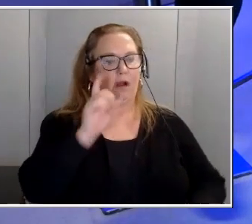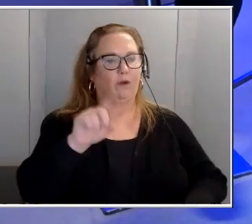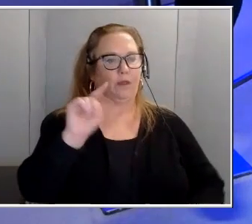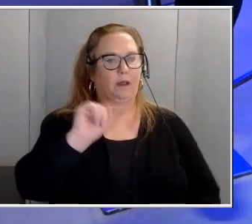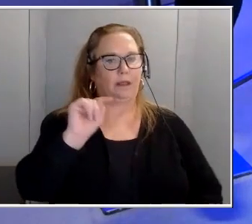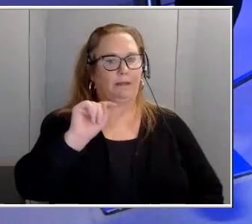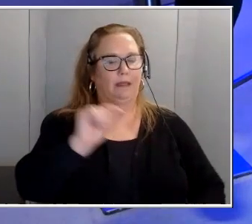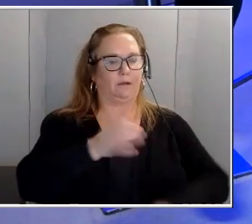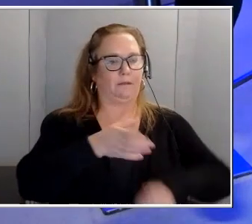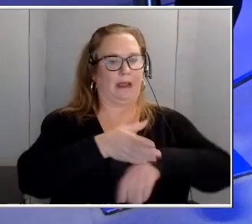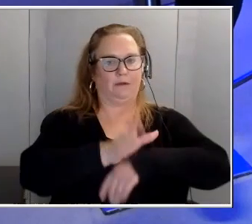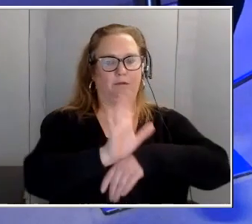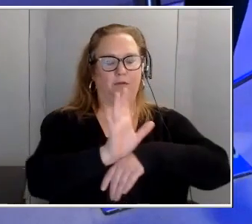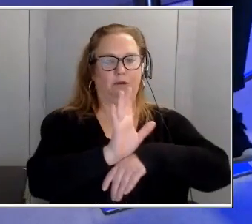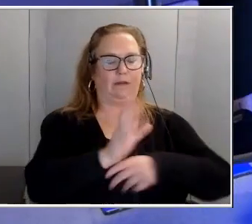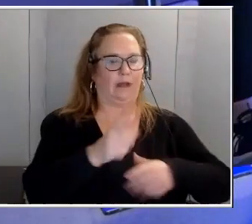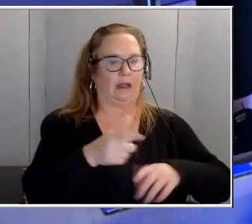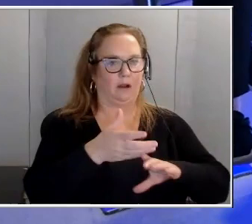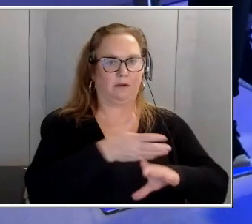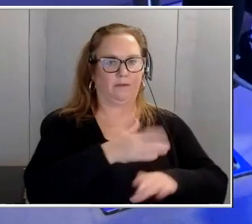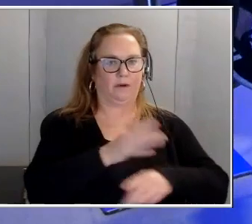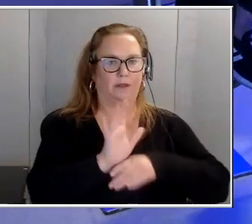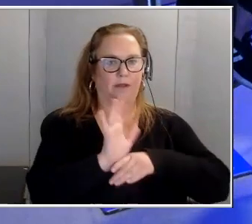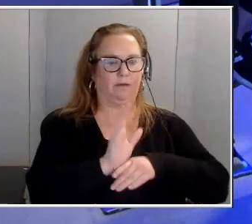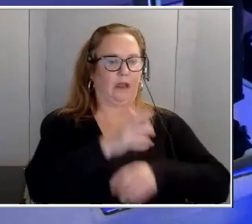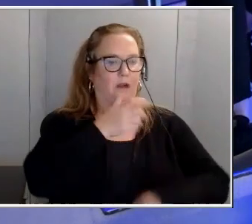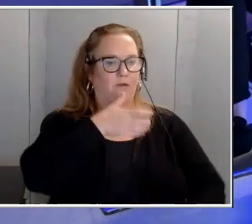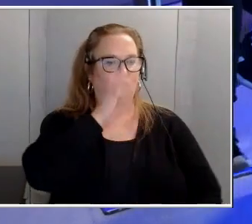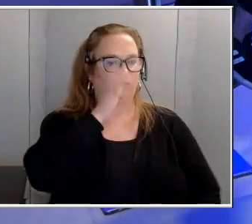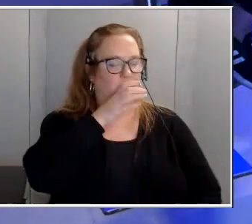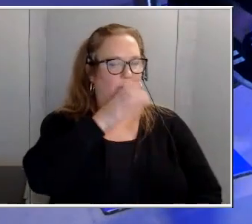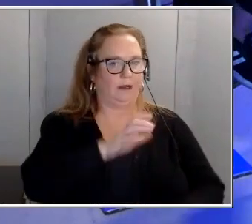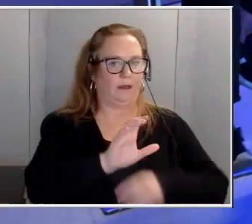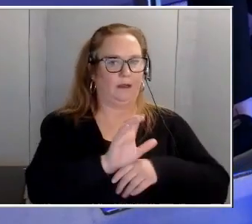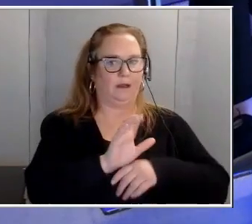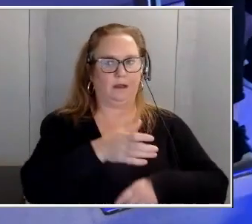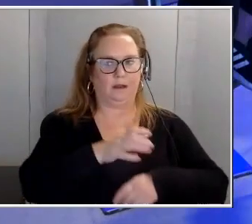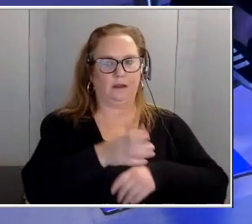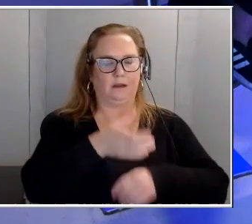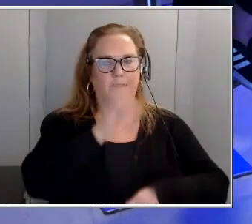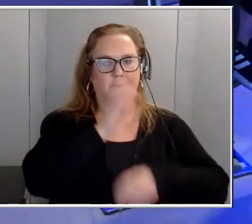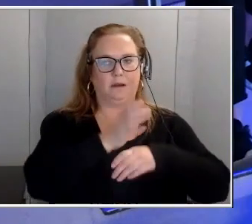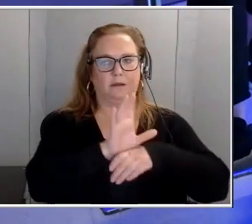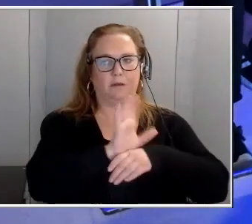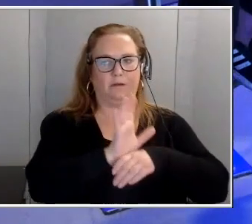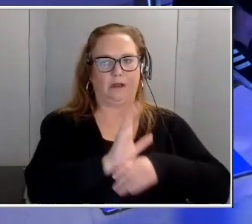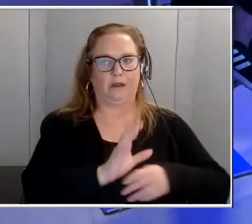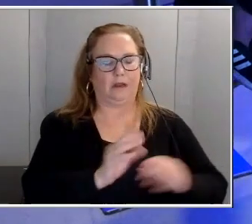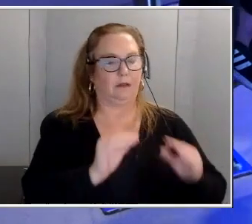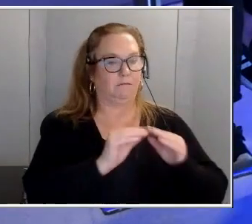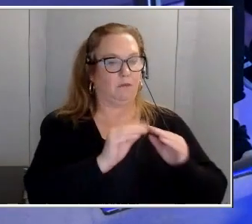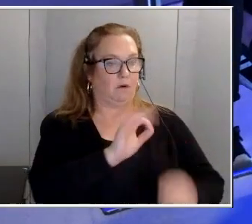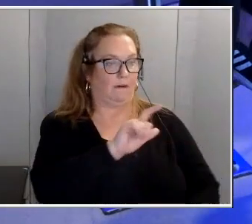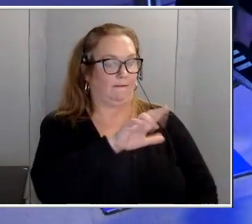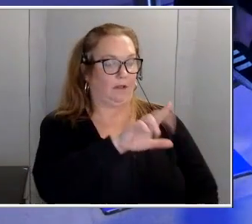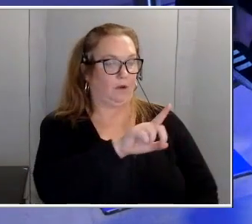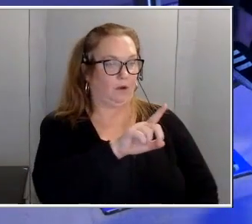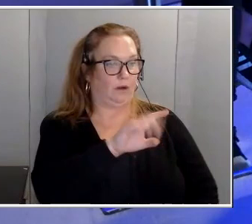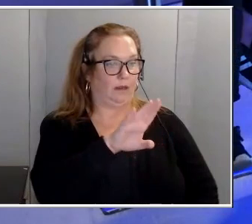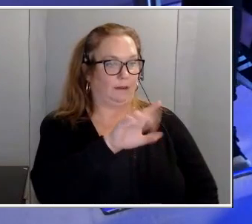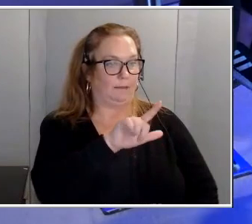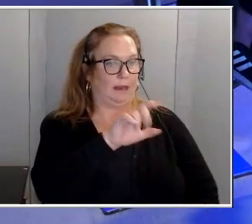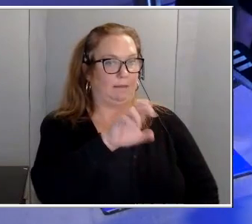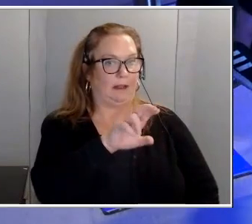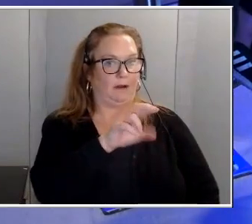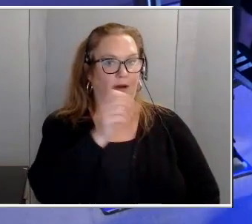movie, even after I've already gone beforehand? I don't drink anything during the movie. Is it because I drank more fluid than my bladder can hold before